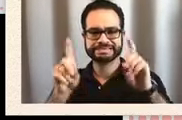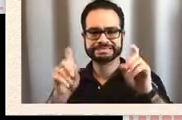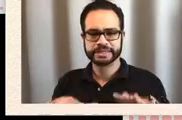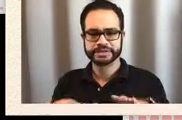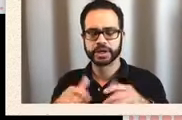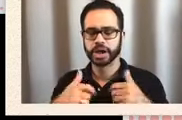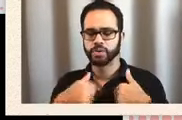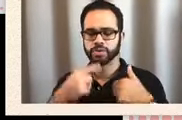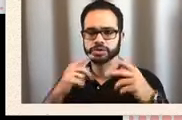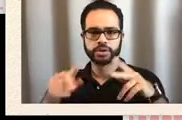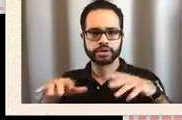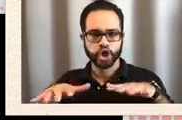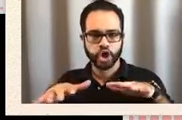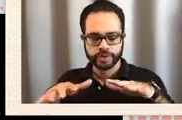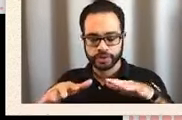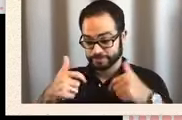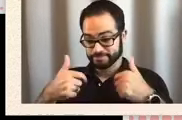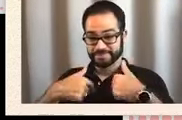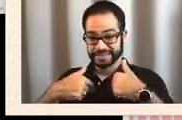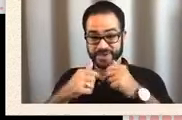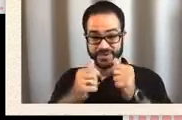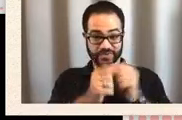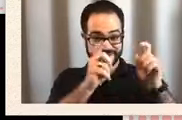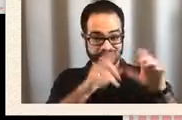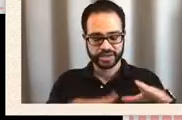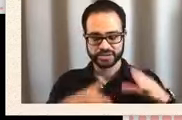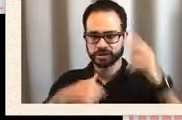doesn't matter. I get freaked out when I take a test.